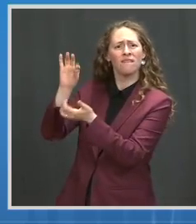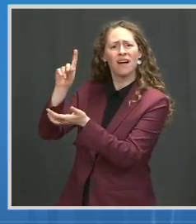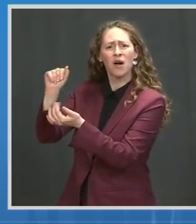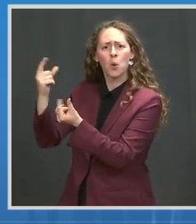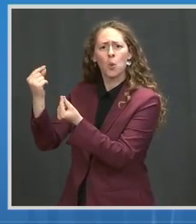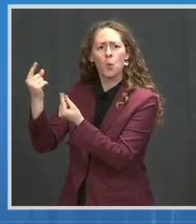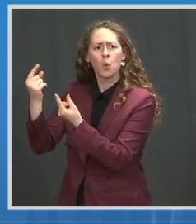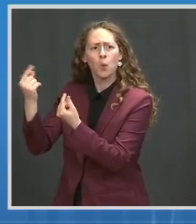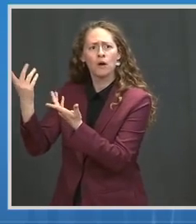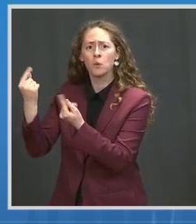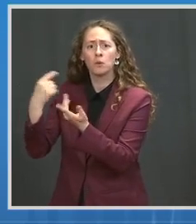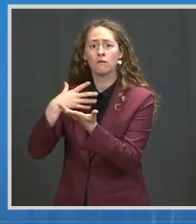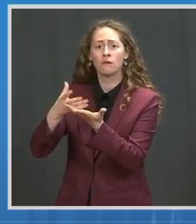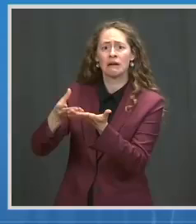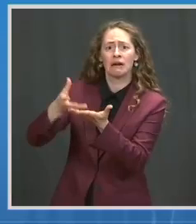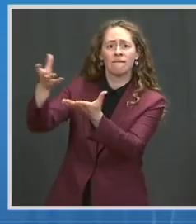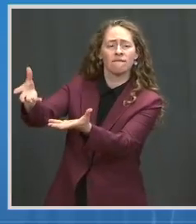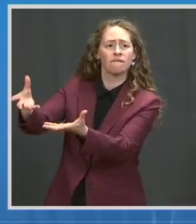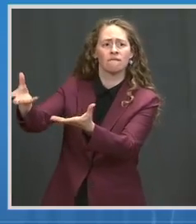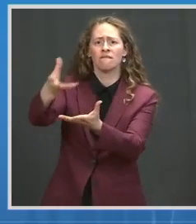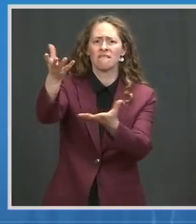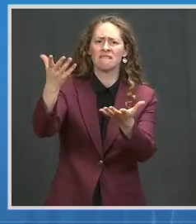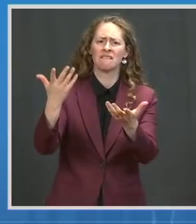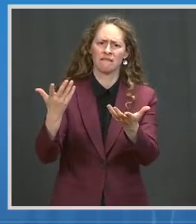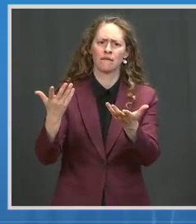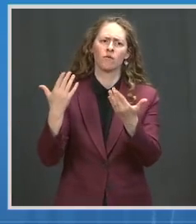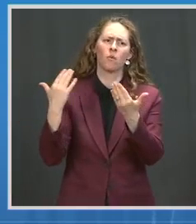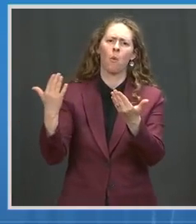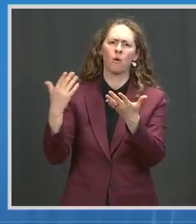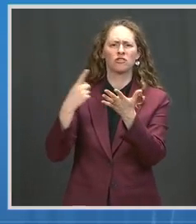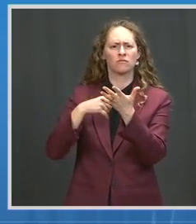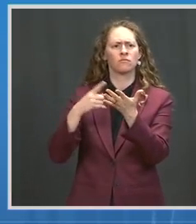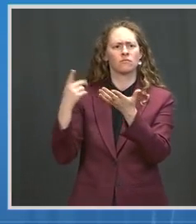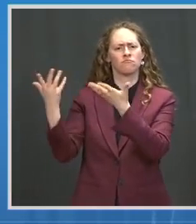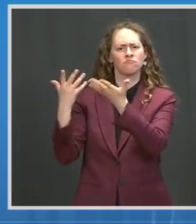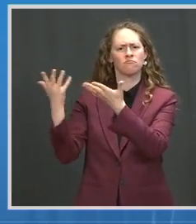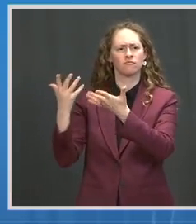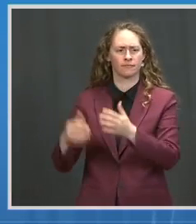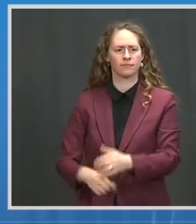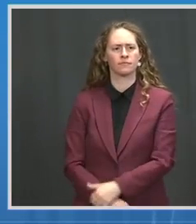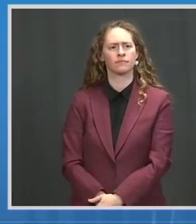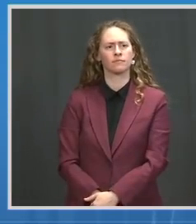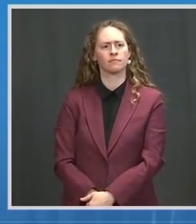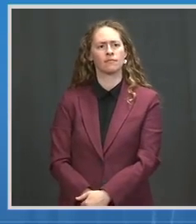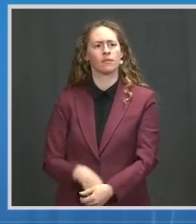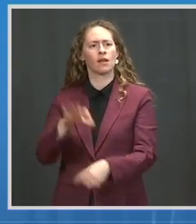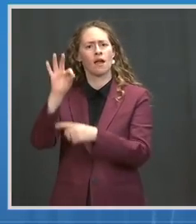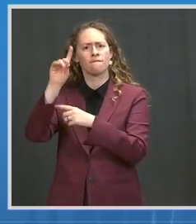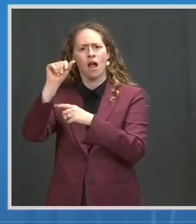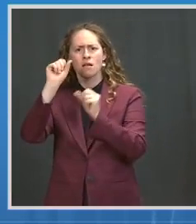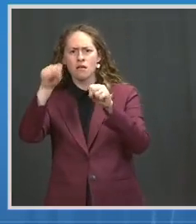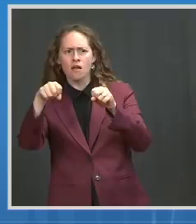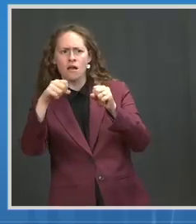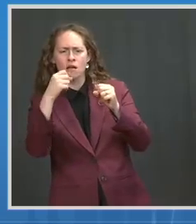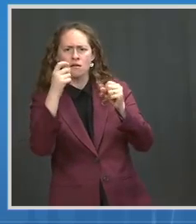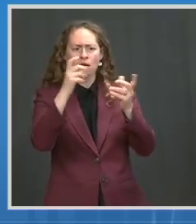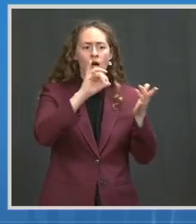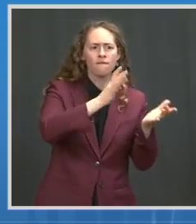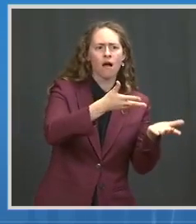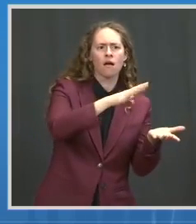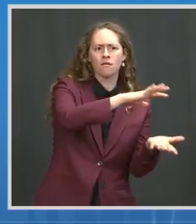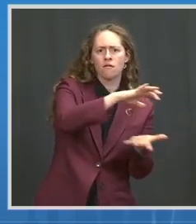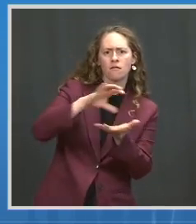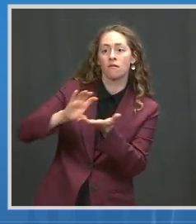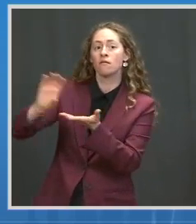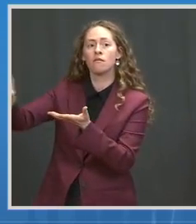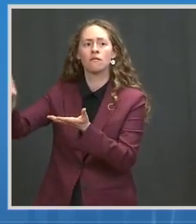storage procedures as we continue to examine, as they continue to examine processes that will allow the doses to potentially last